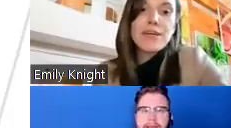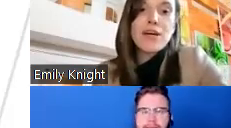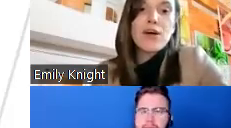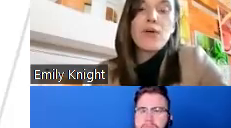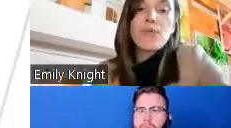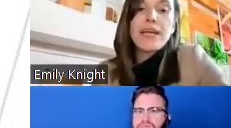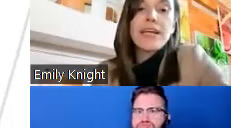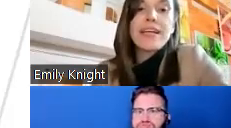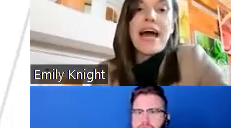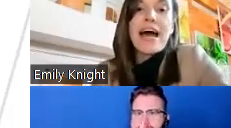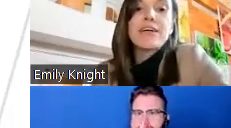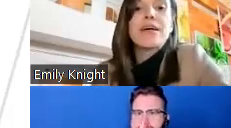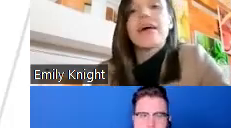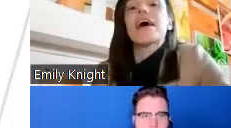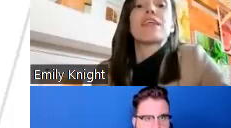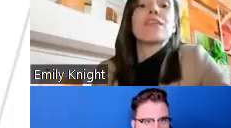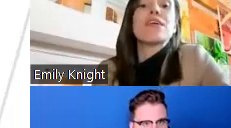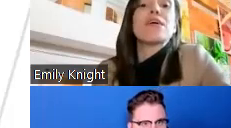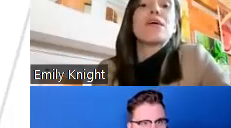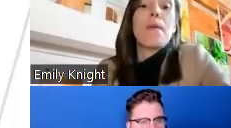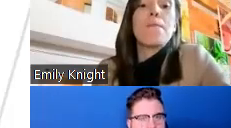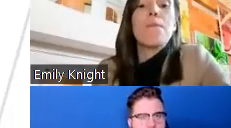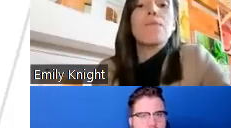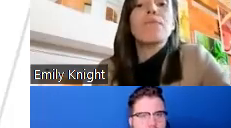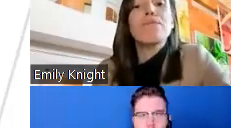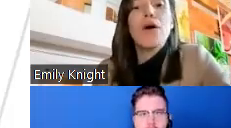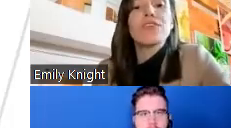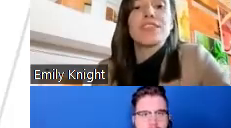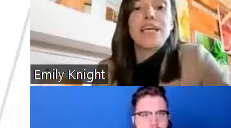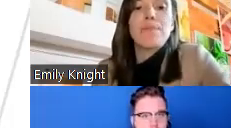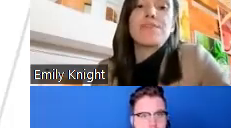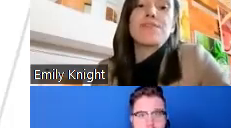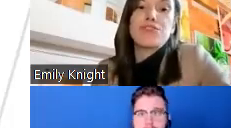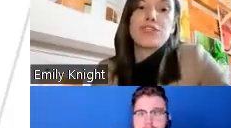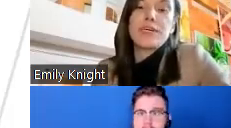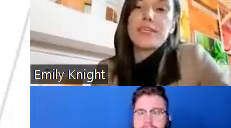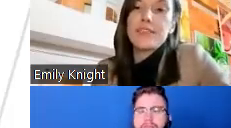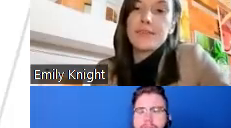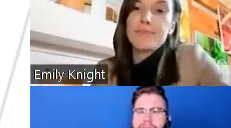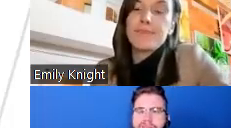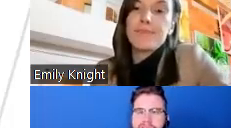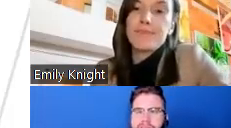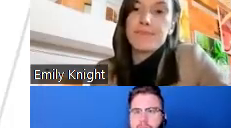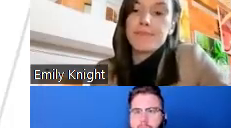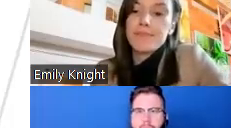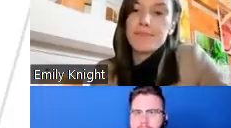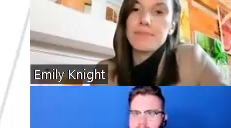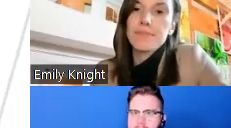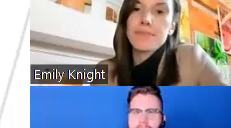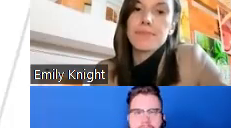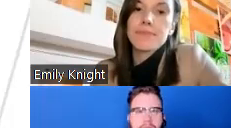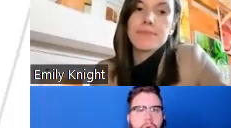movement were rated as having the most adaptive social abilities.